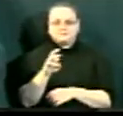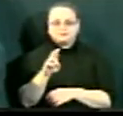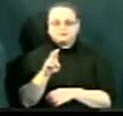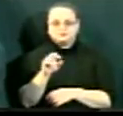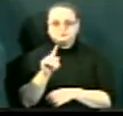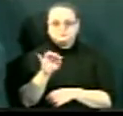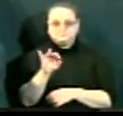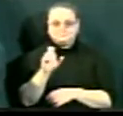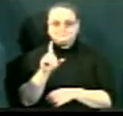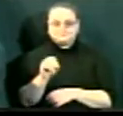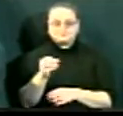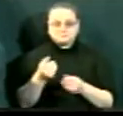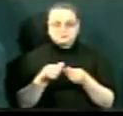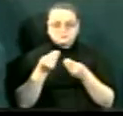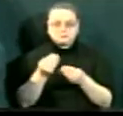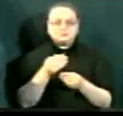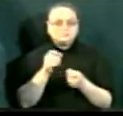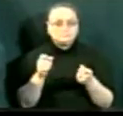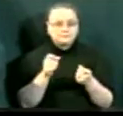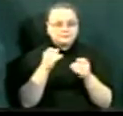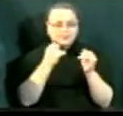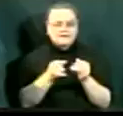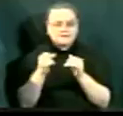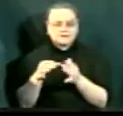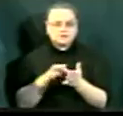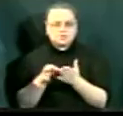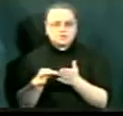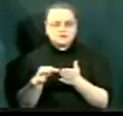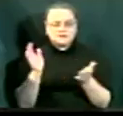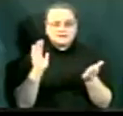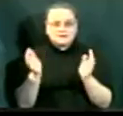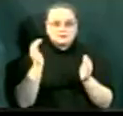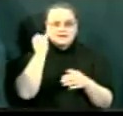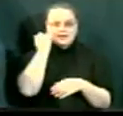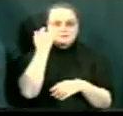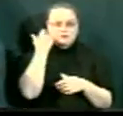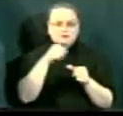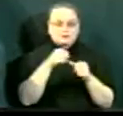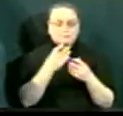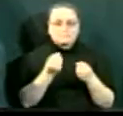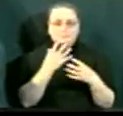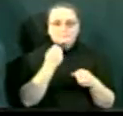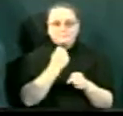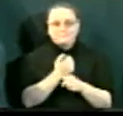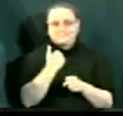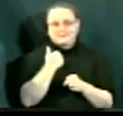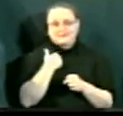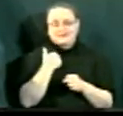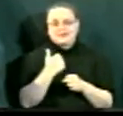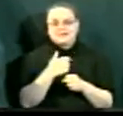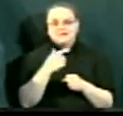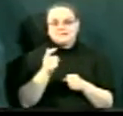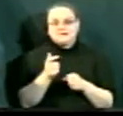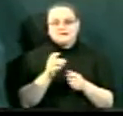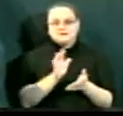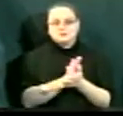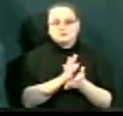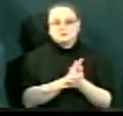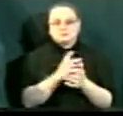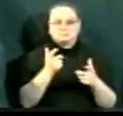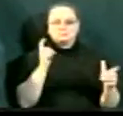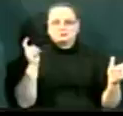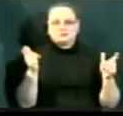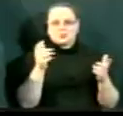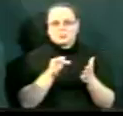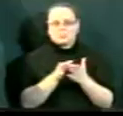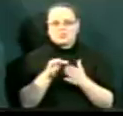individual scores to teachers, as opposed for, if you guys remember, for years they kind of had to pick a school-wide growth score and